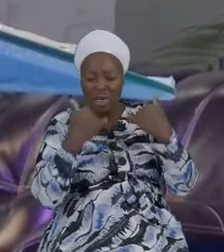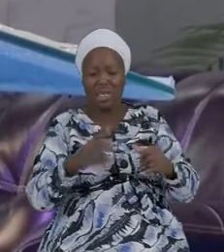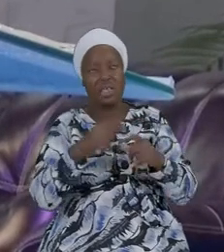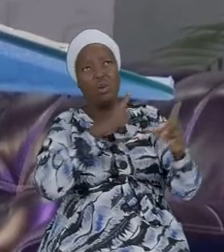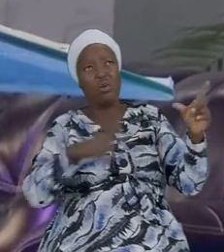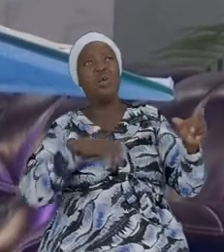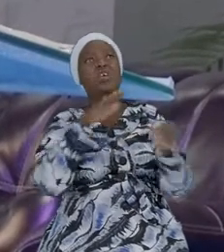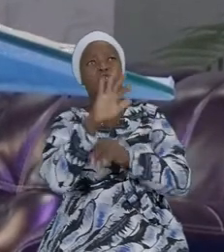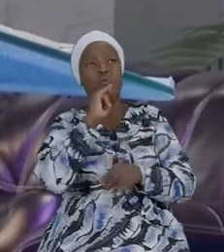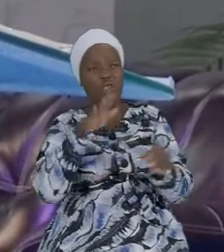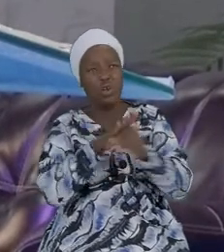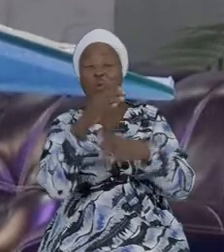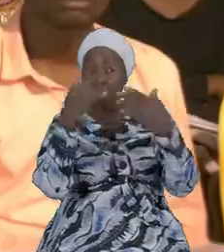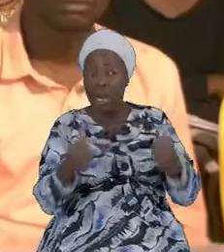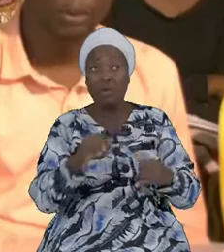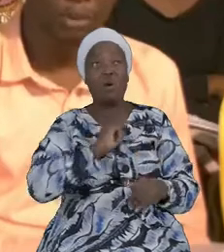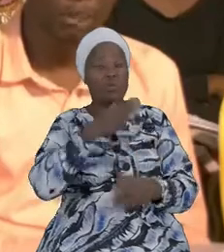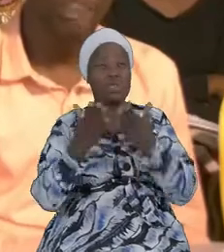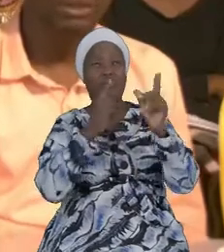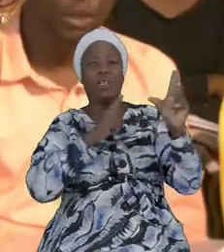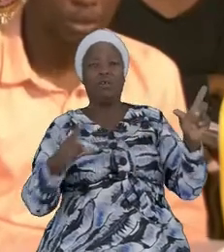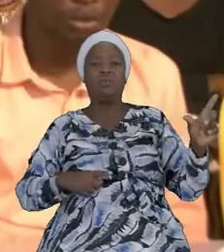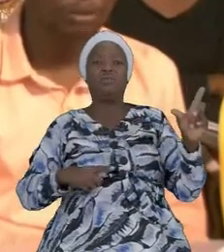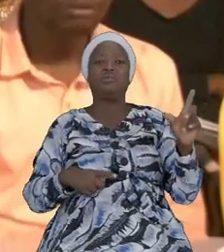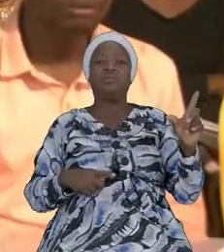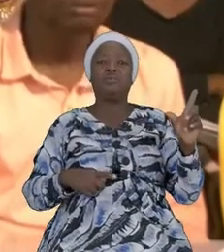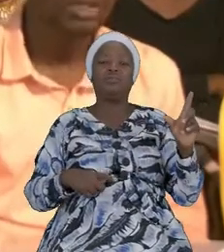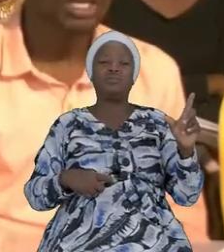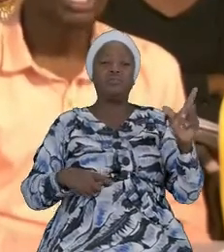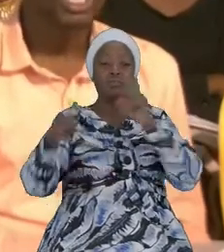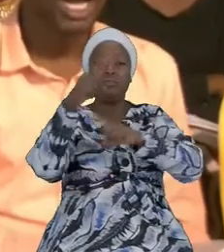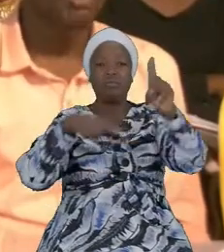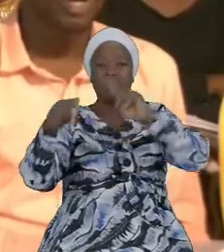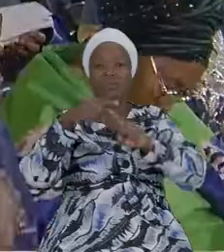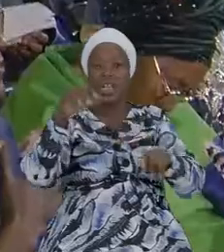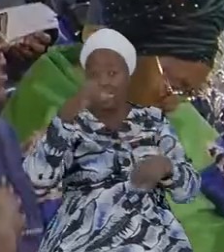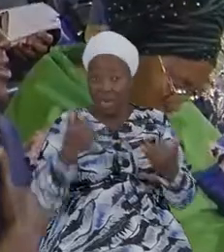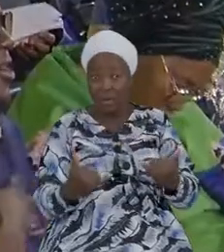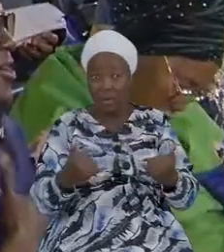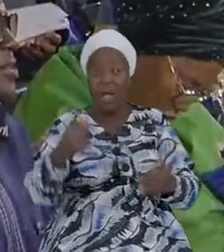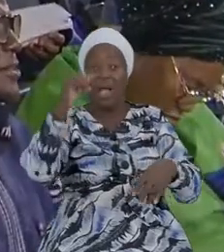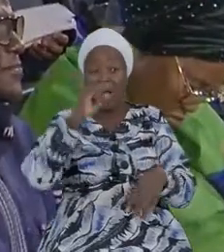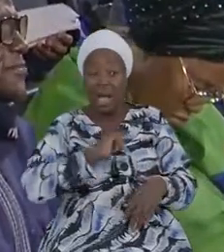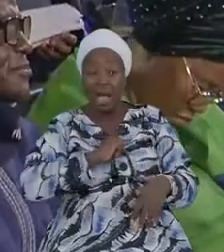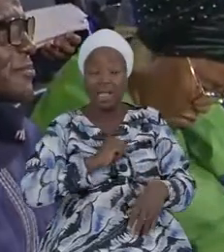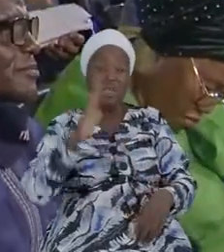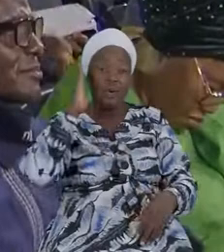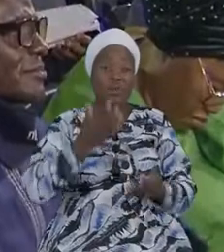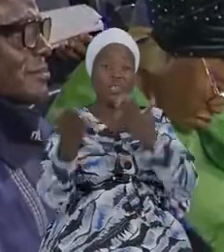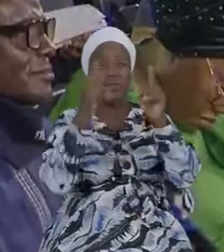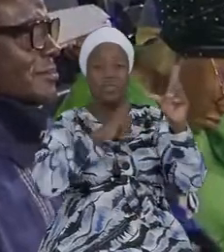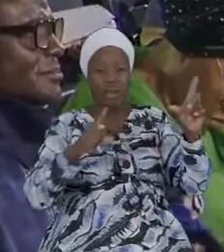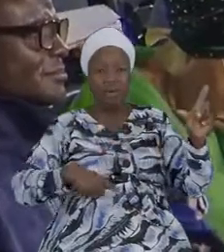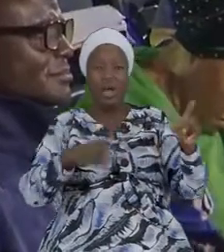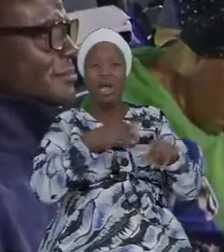enough. Now I will serve the Lord. I didn't hear you. You will serve the Lord, and